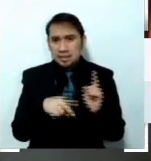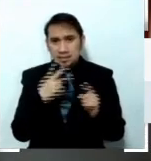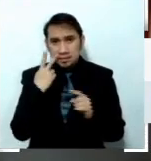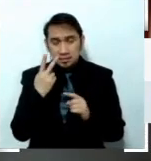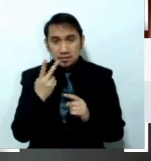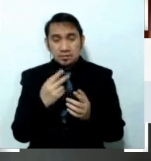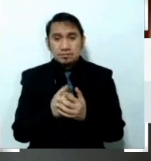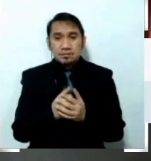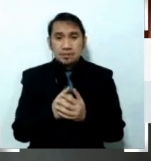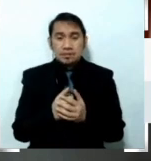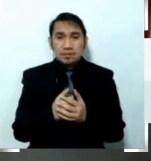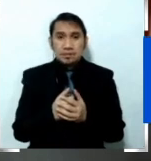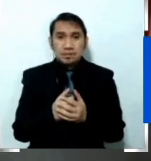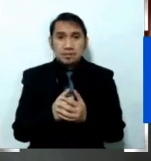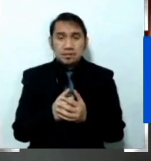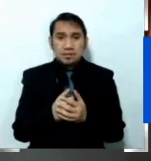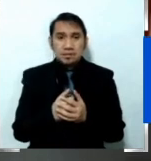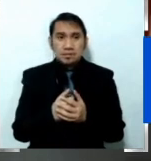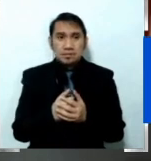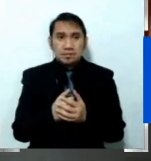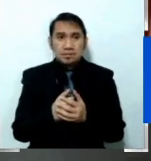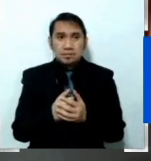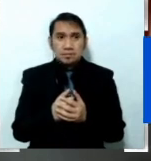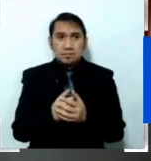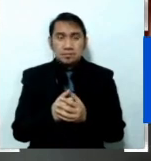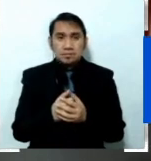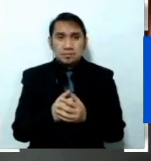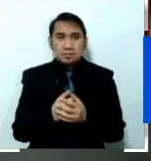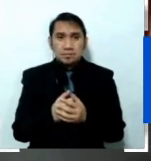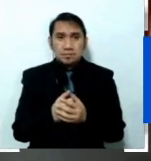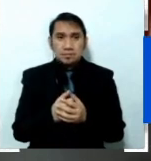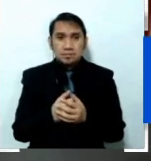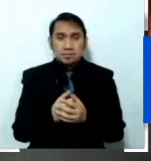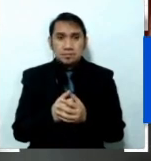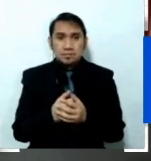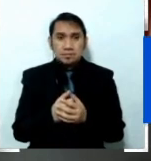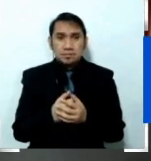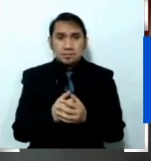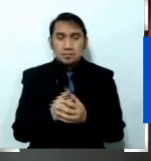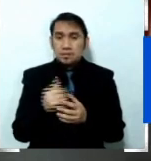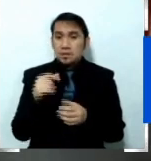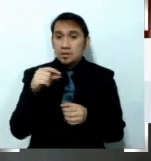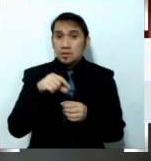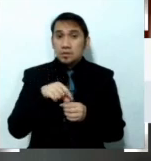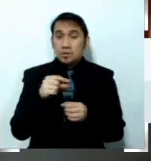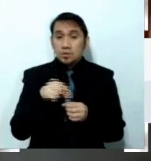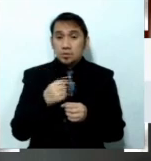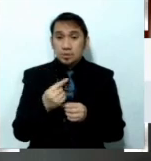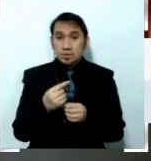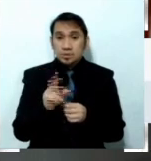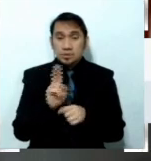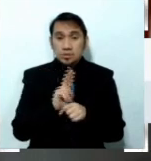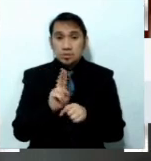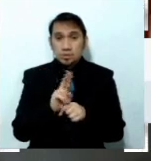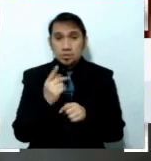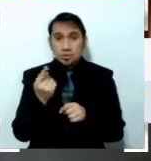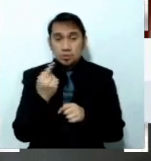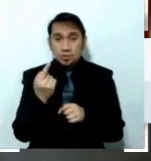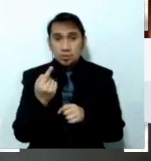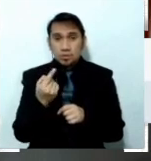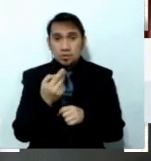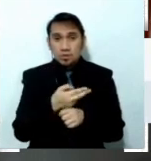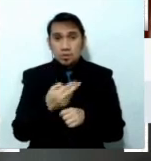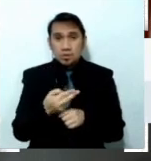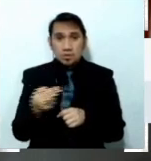quiz, sa loob ng school lang po yung vetting ng gagamiting learning resource. Maliban po